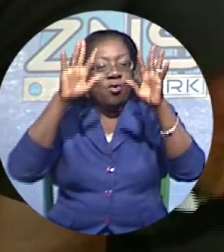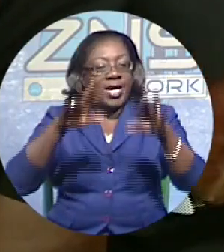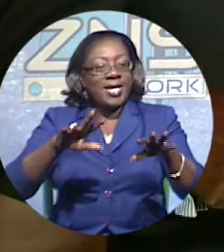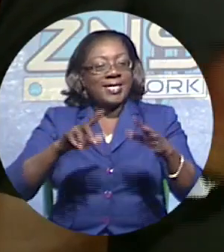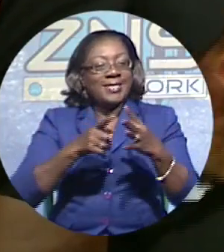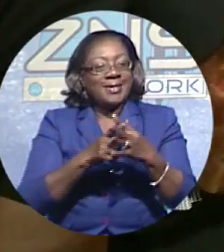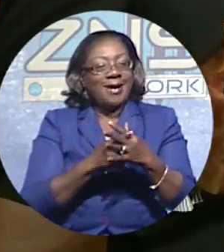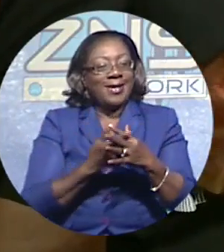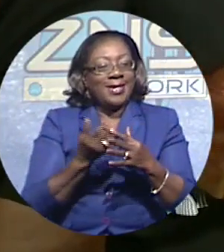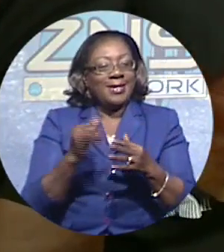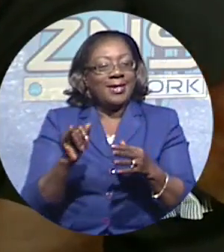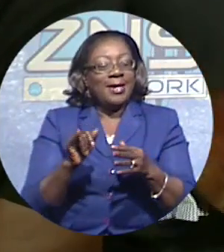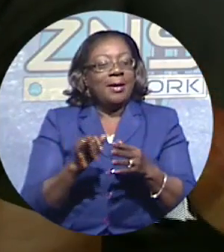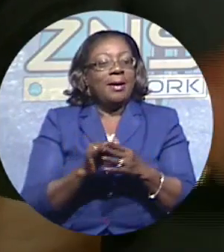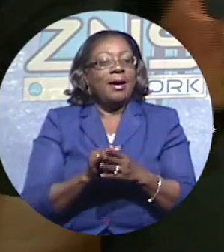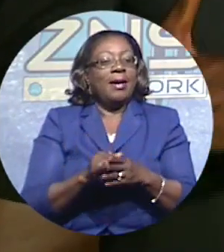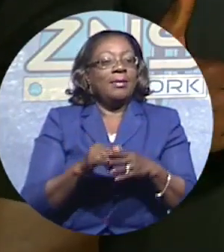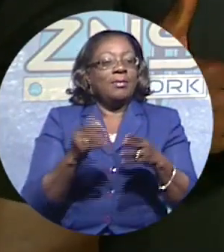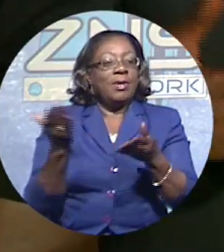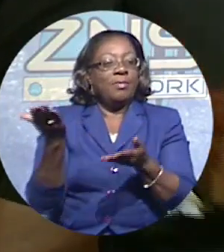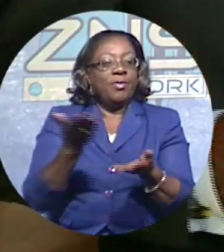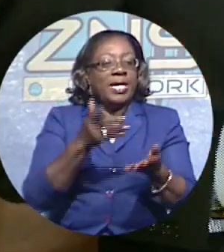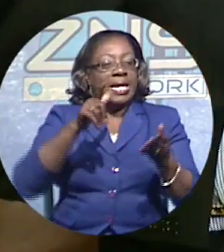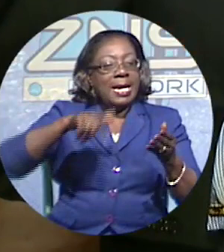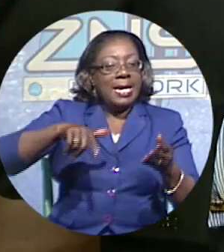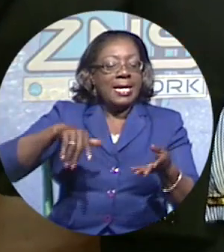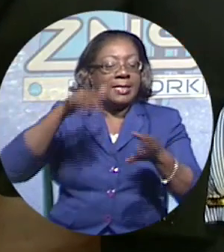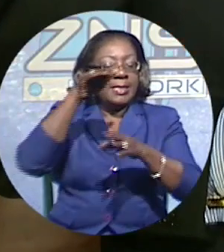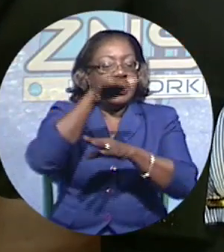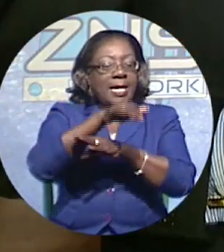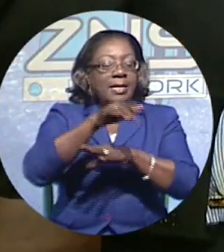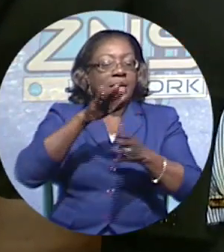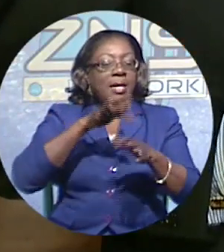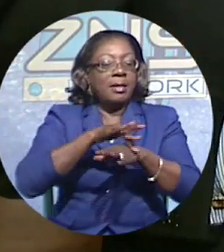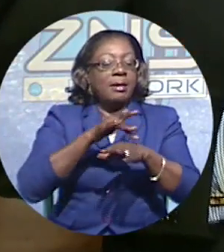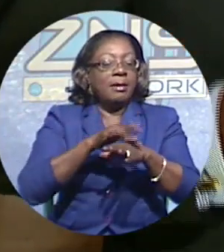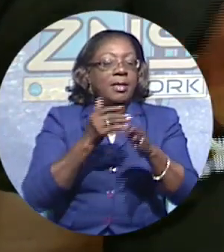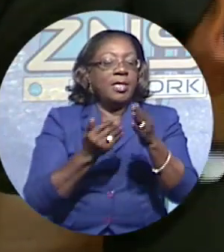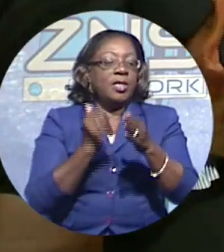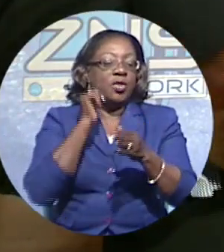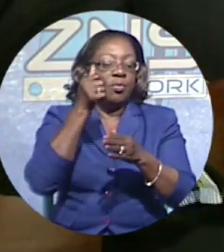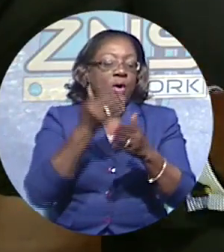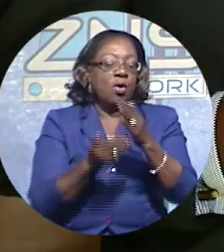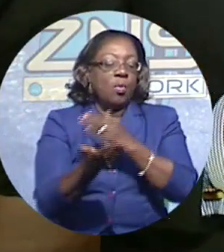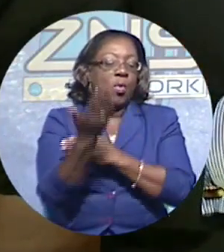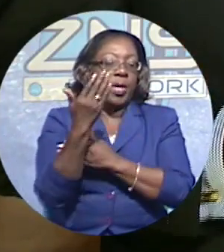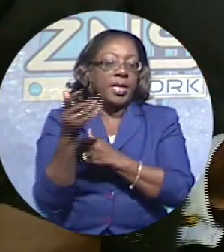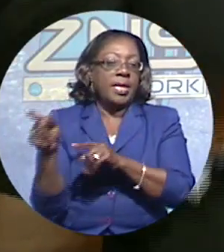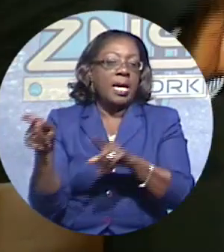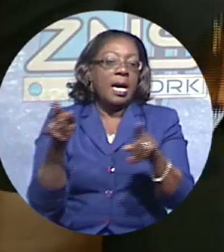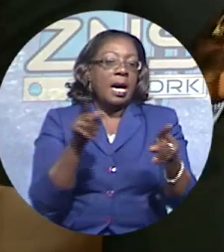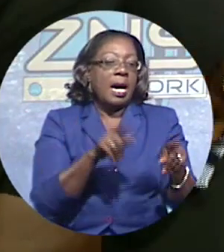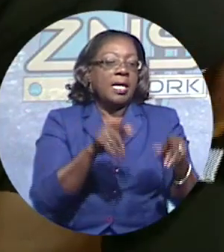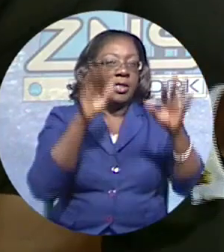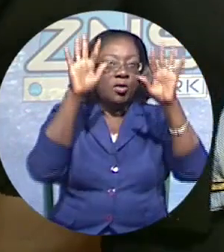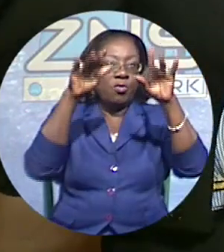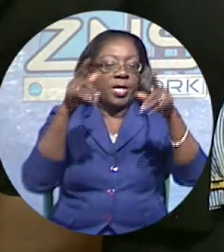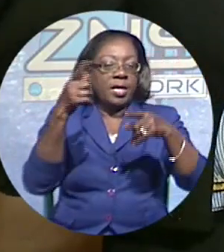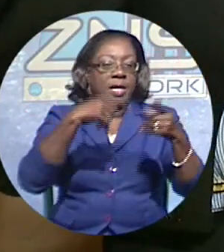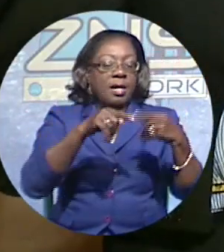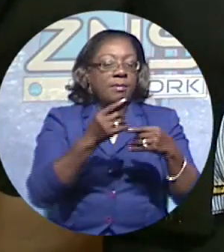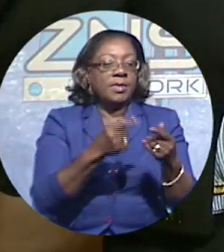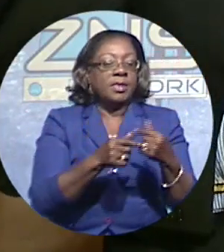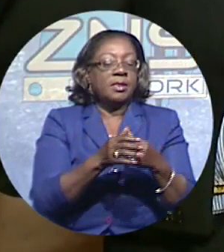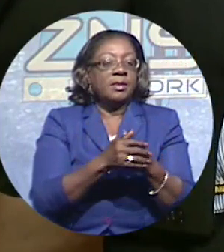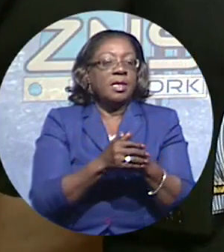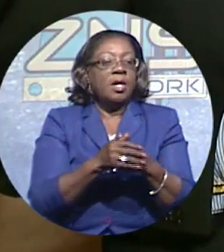sprinkles will develop into heavier showers and thunderstorms late tonight and during the early morning hours as that frontal system moves in here. But right now at